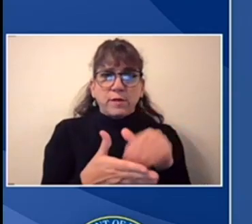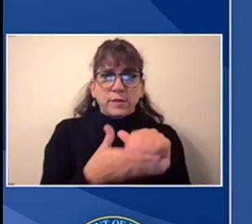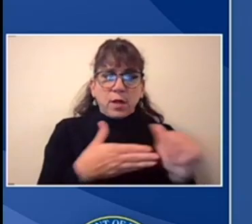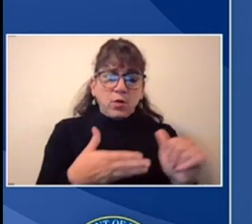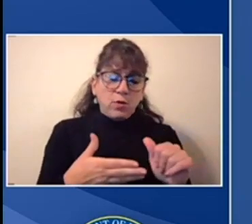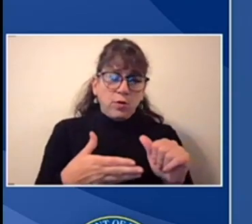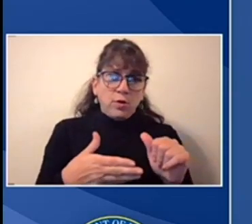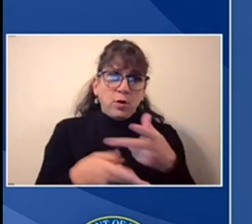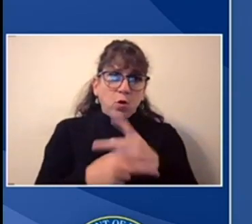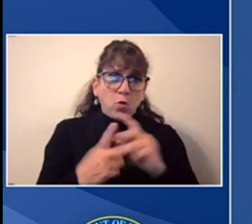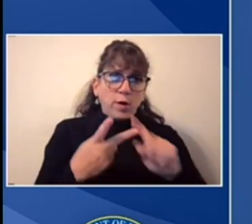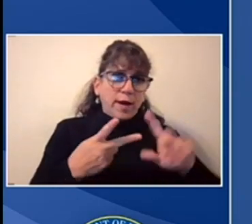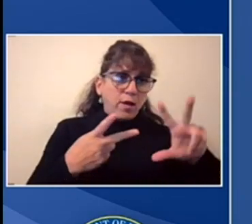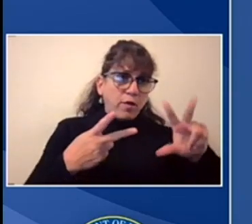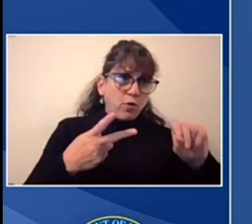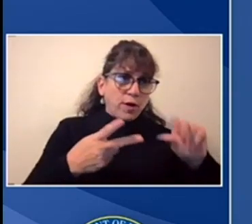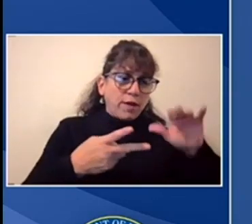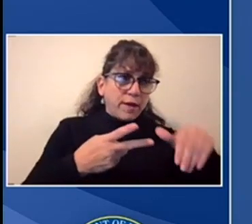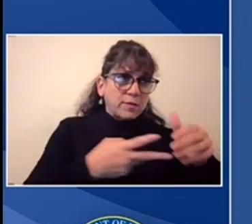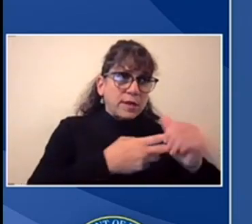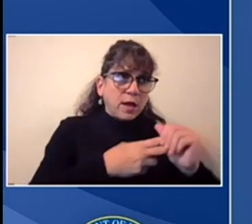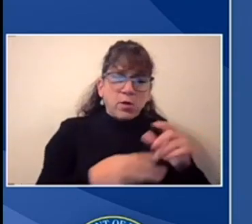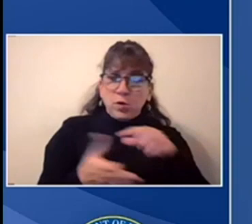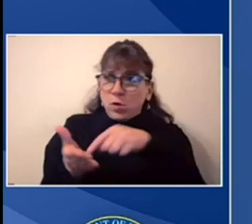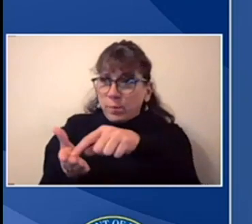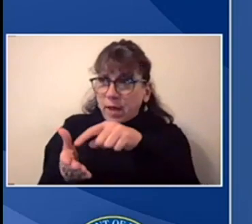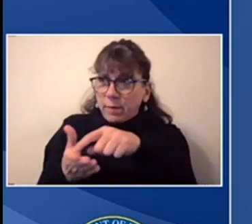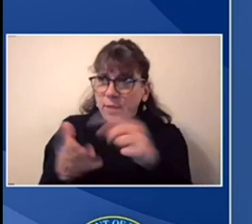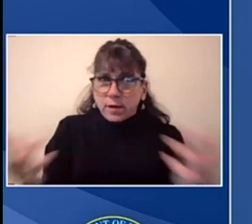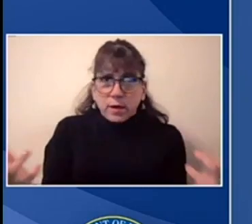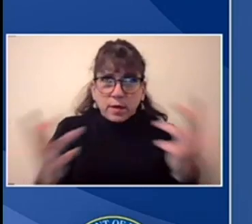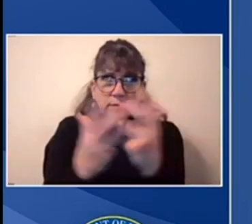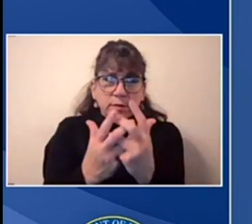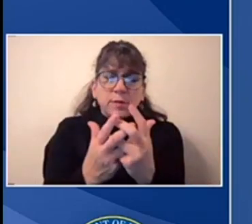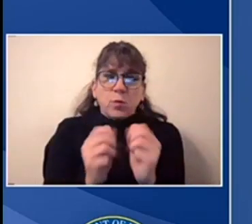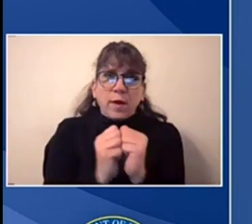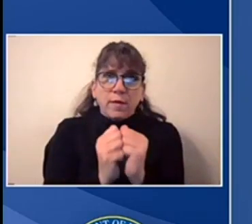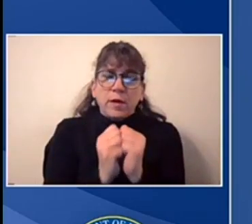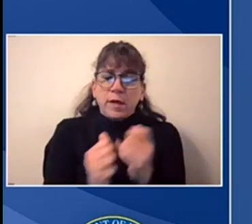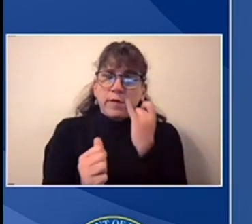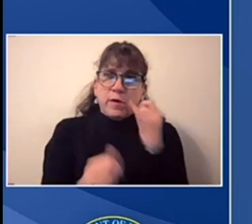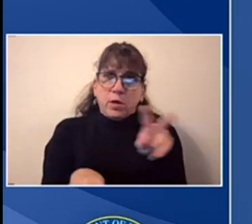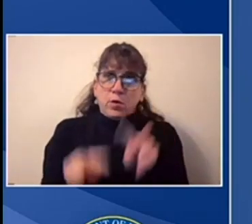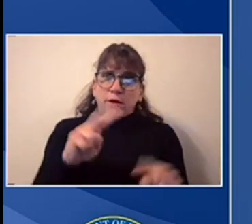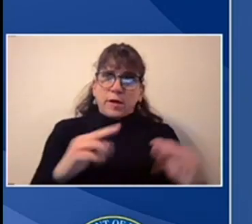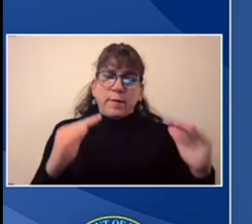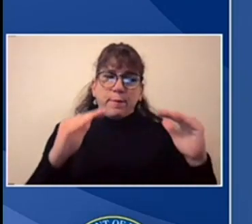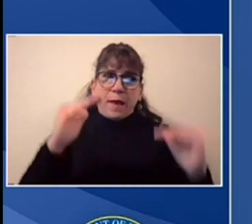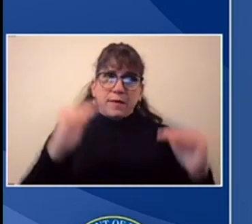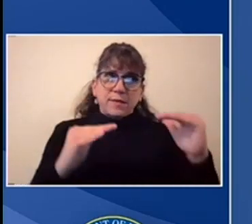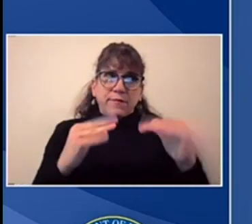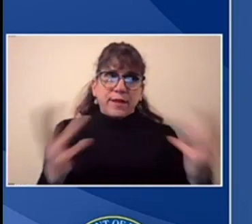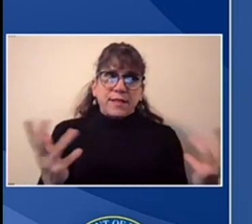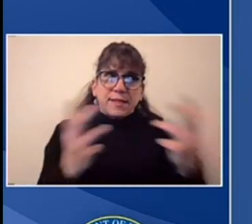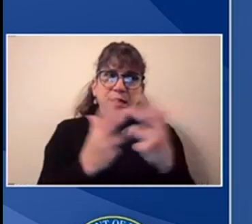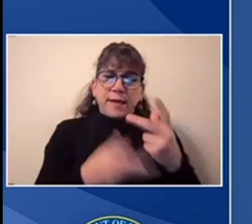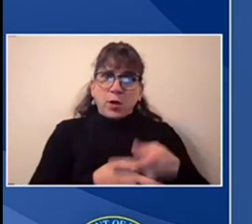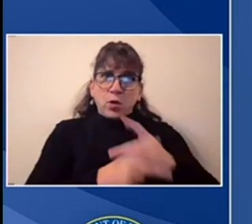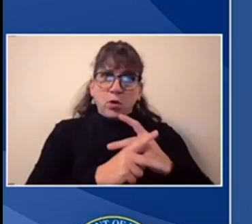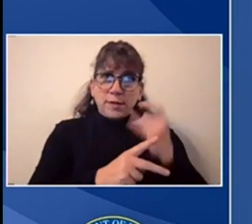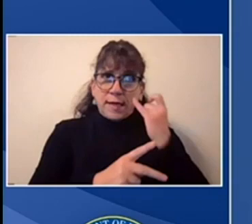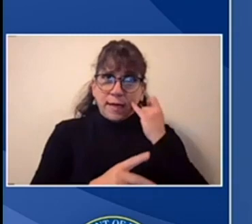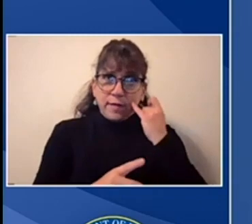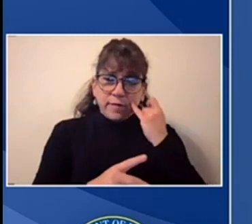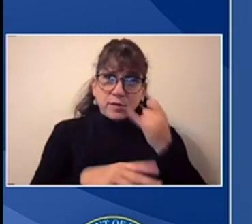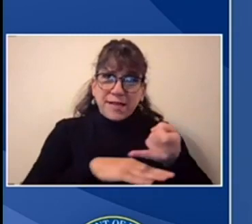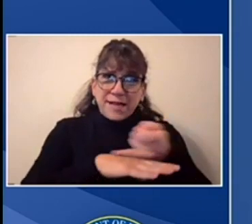$30,000 loan, you make some payments on them, you consolidate them together. If we just looked at the balance of the consolidation loan, if there had been